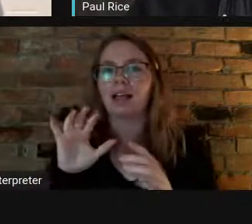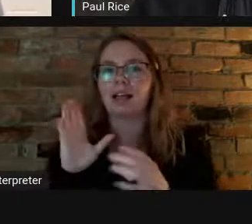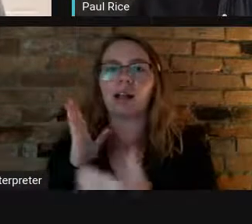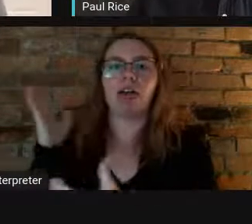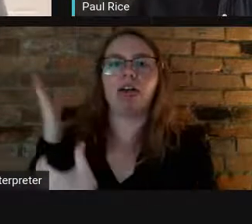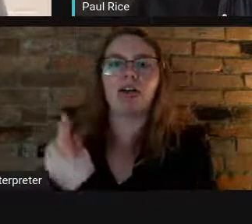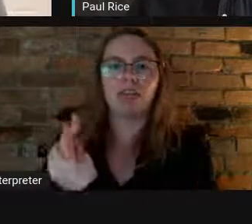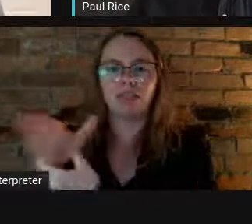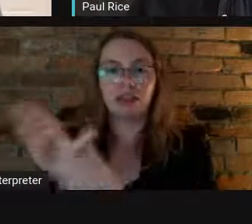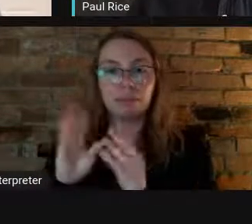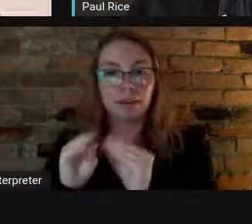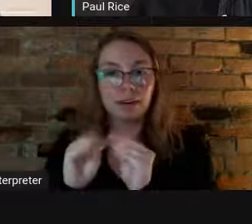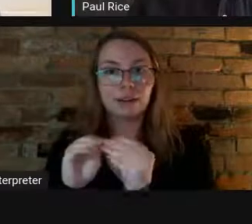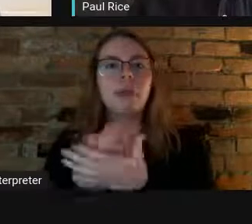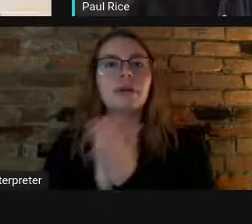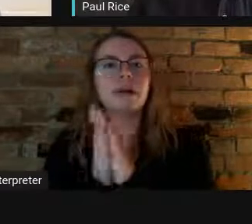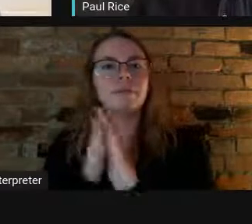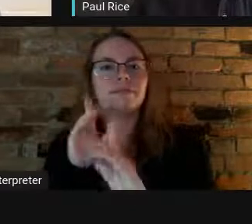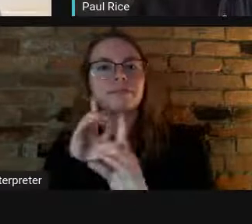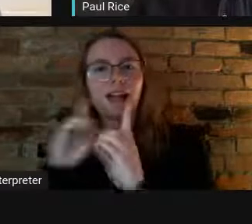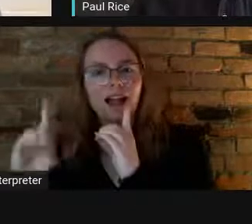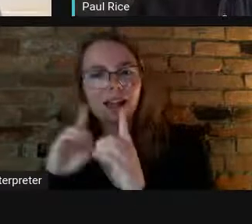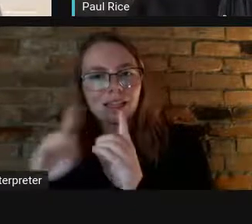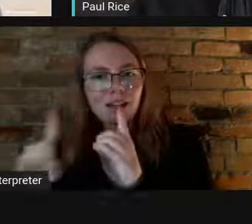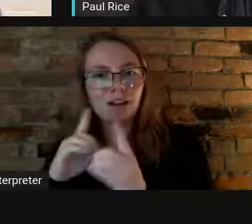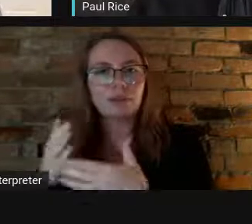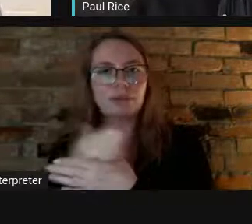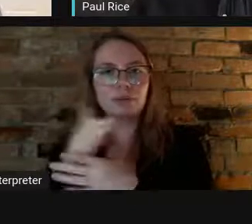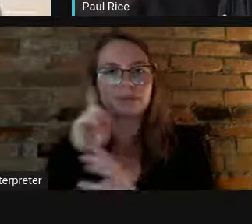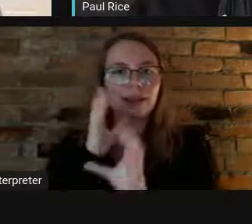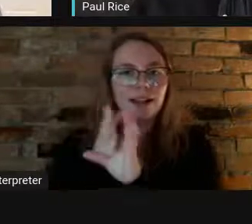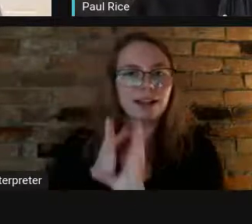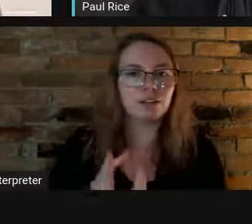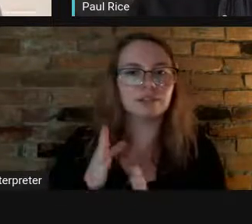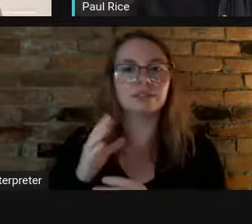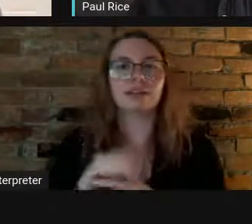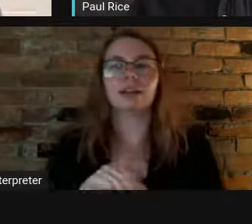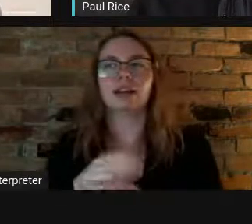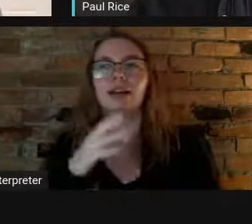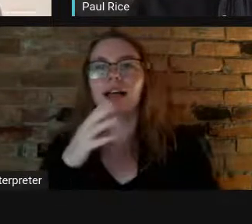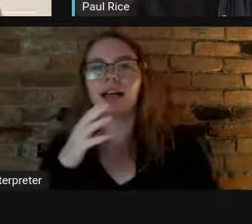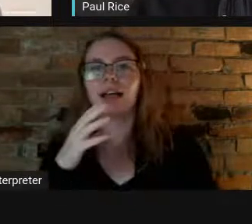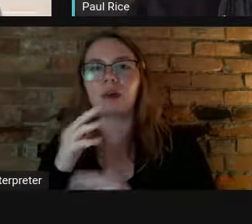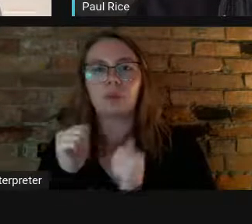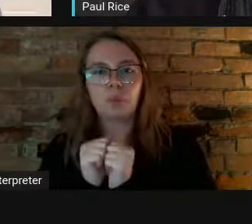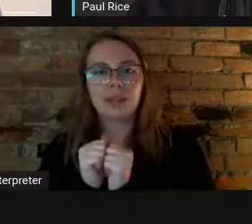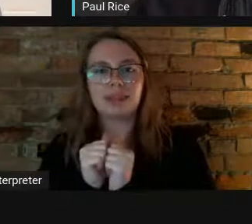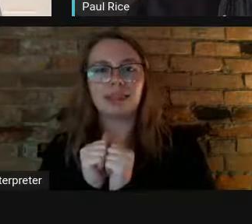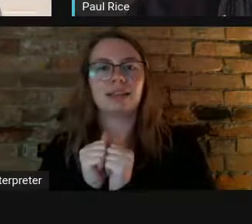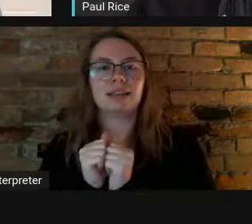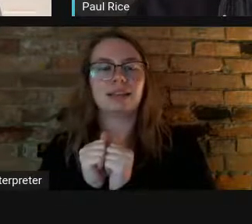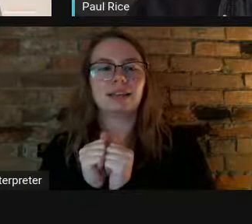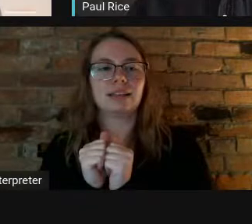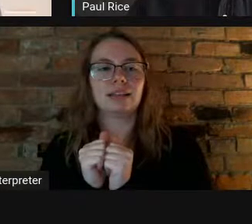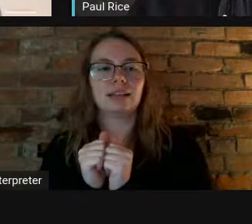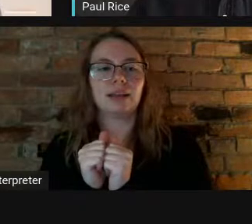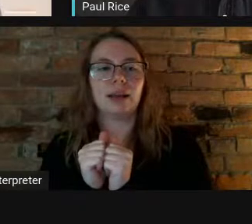ended up being a dialogue between the psychiatrists or the psychologists with various